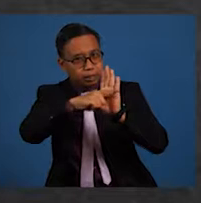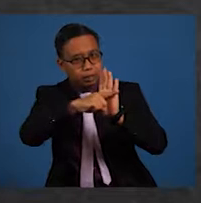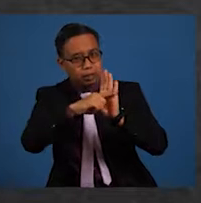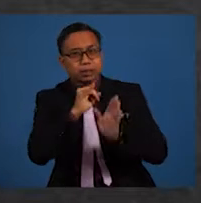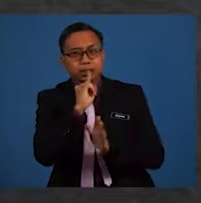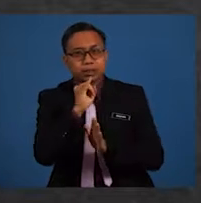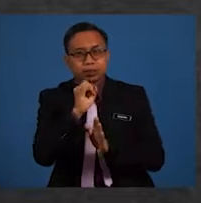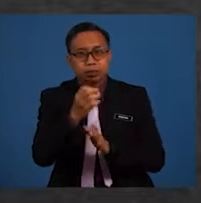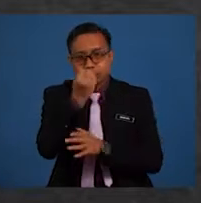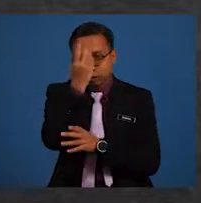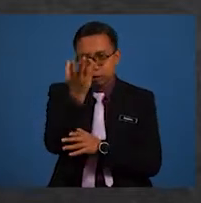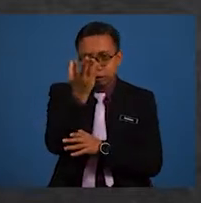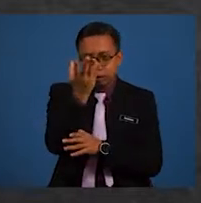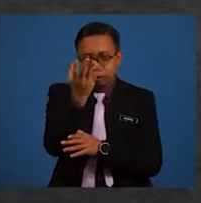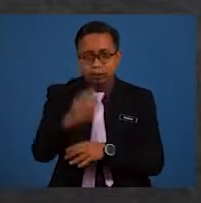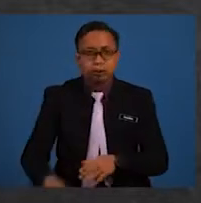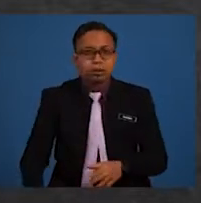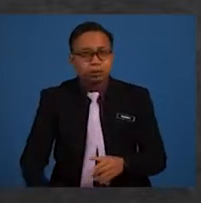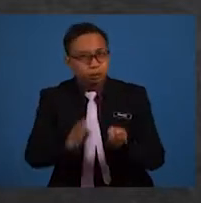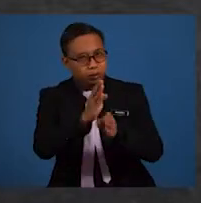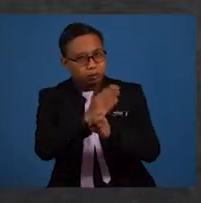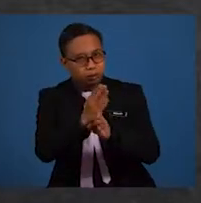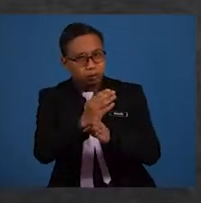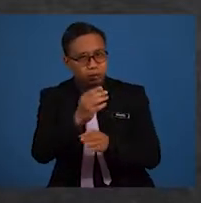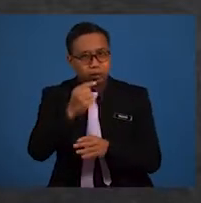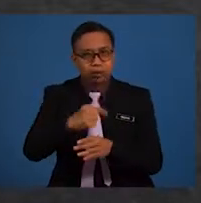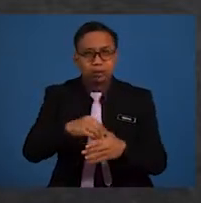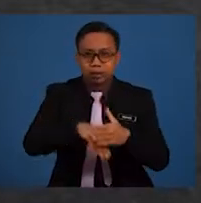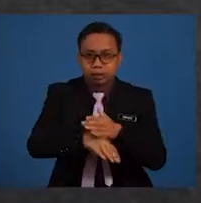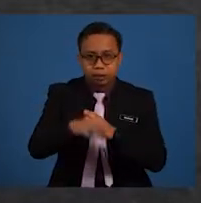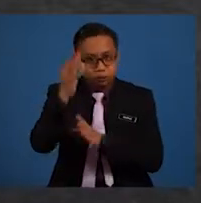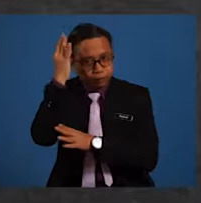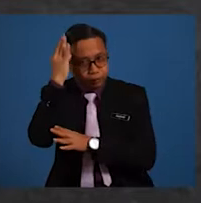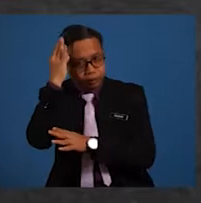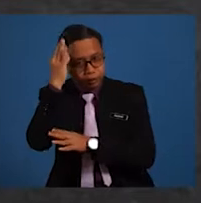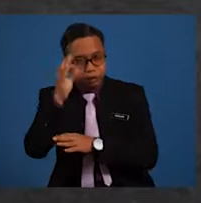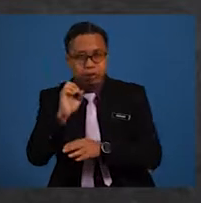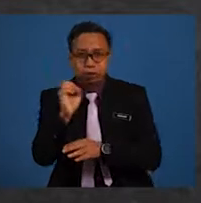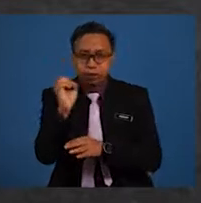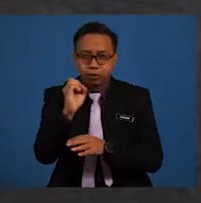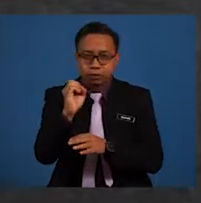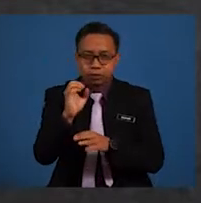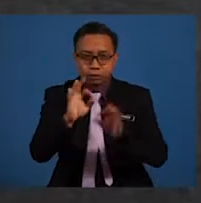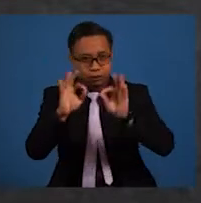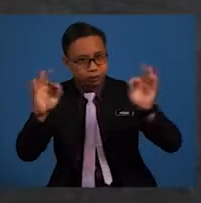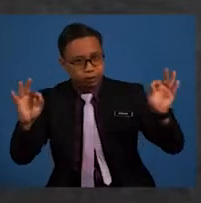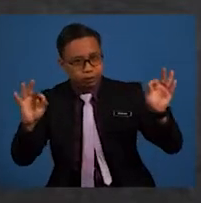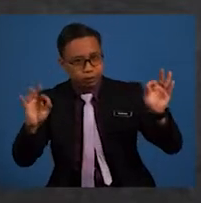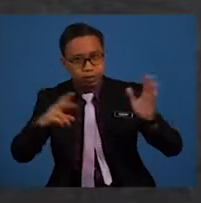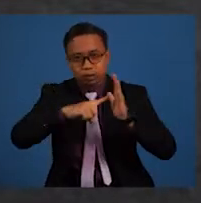to indicate an abrupt change in thought within a sentence or to